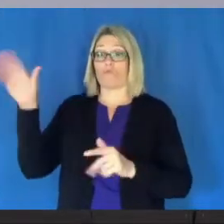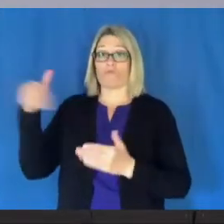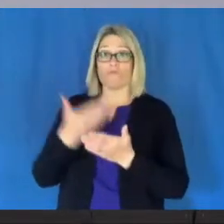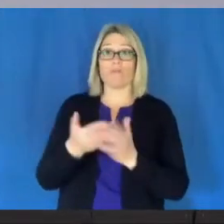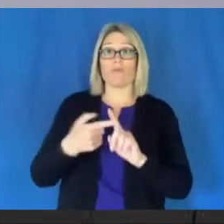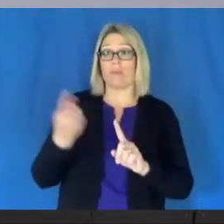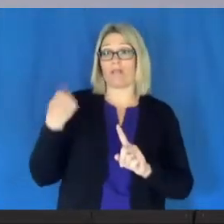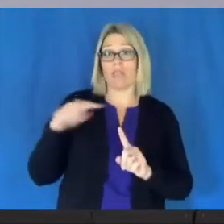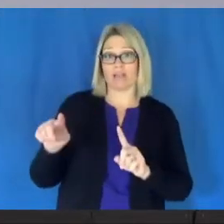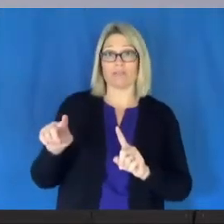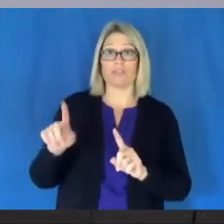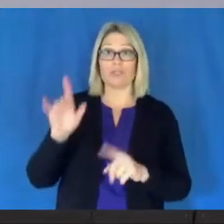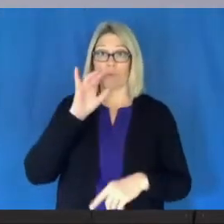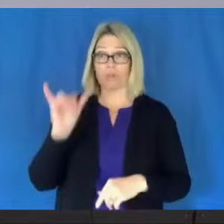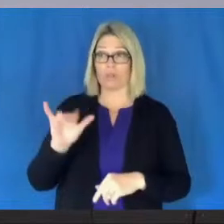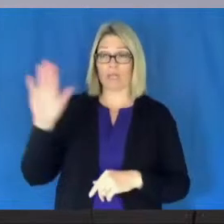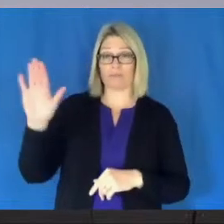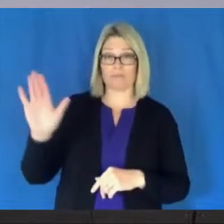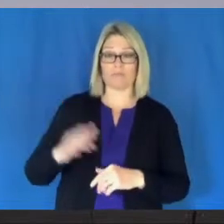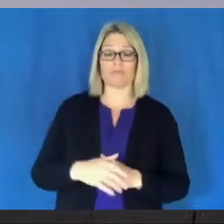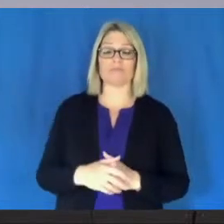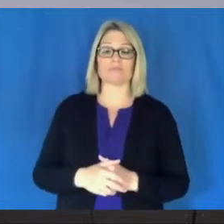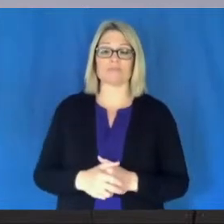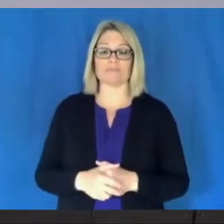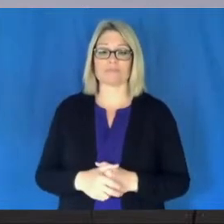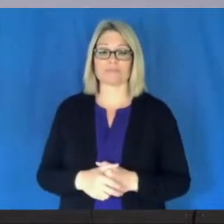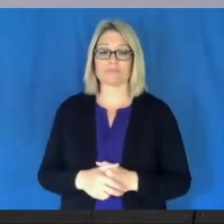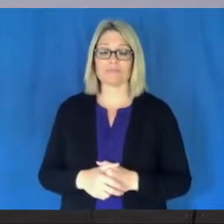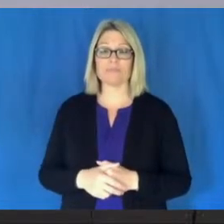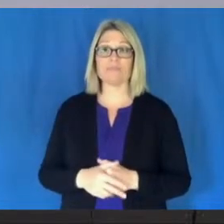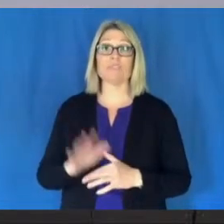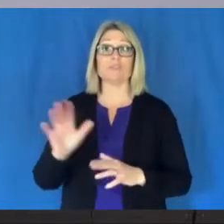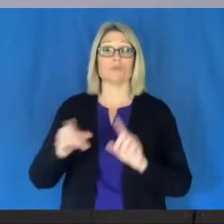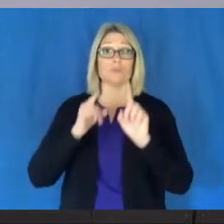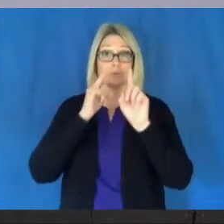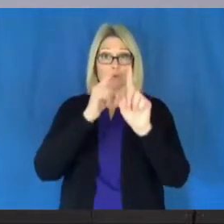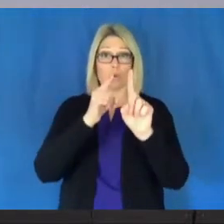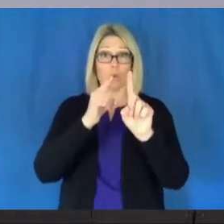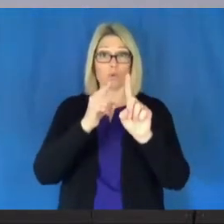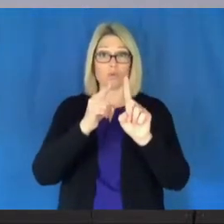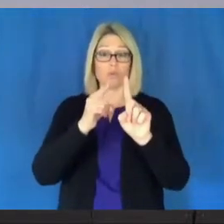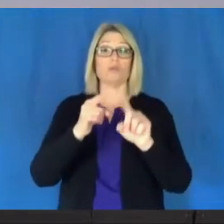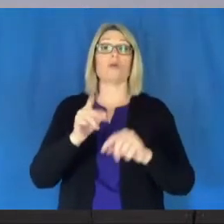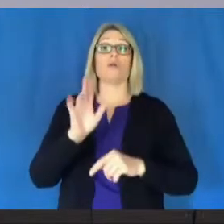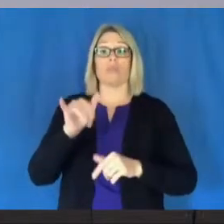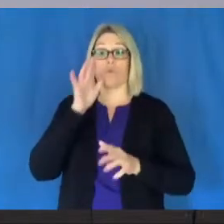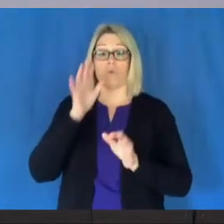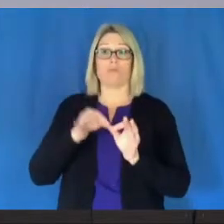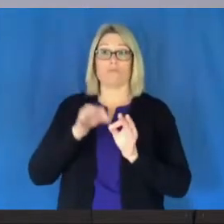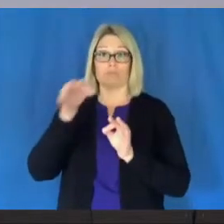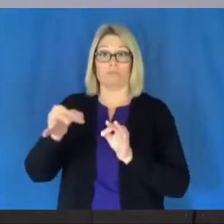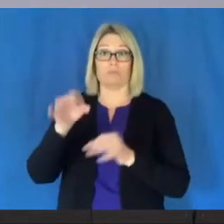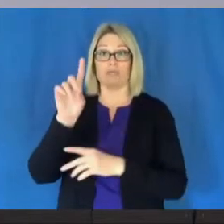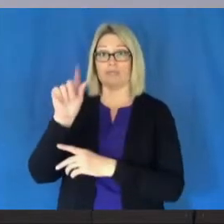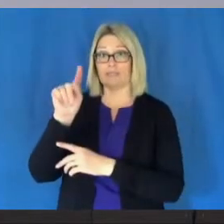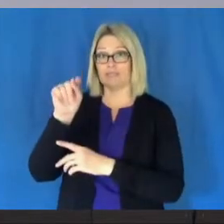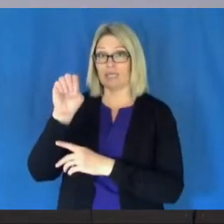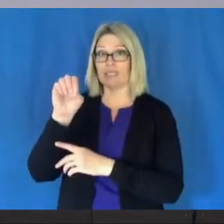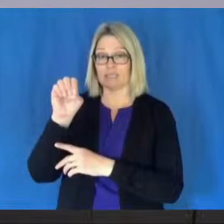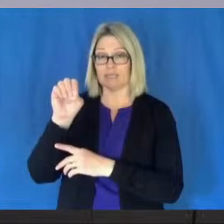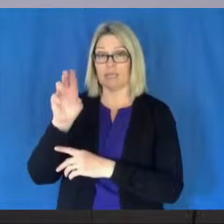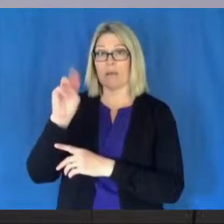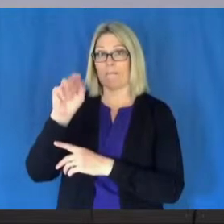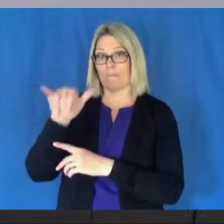year. But certainly the intention is to extend that date of May